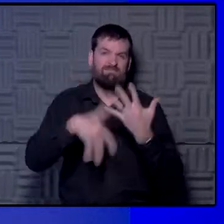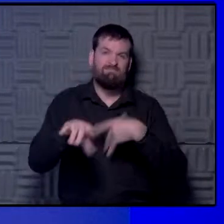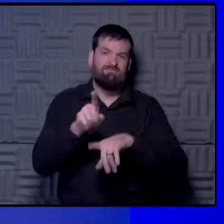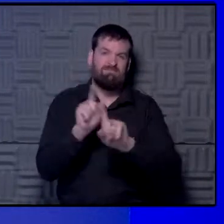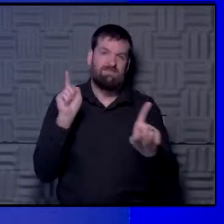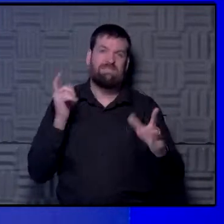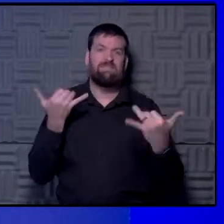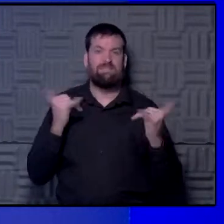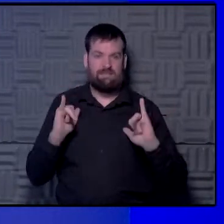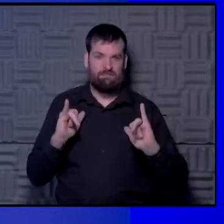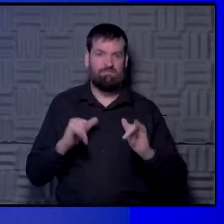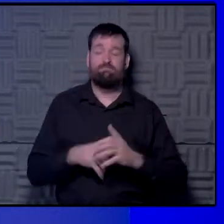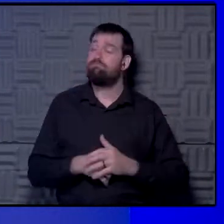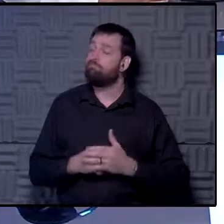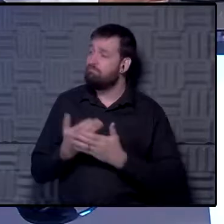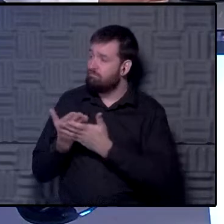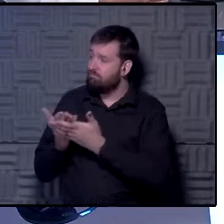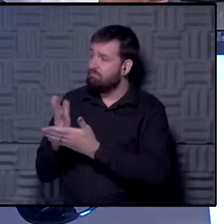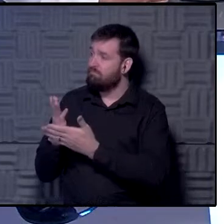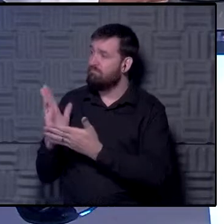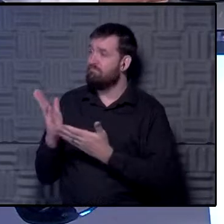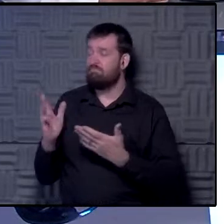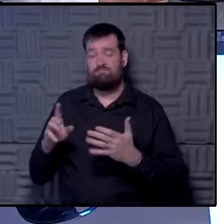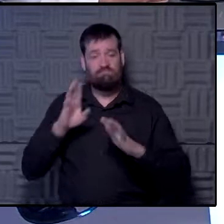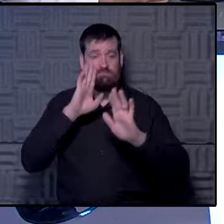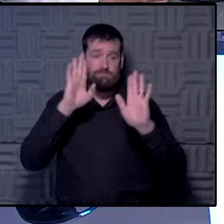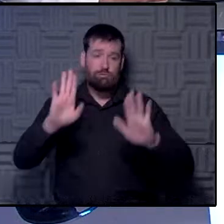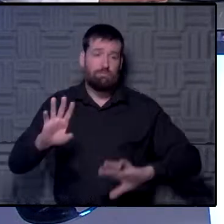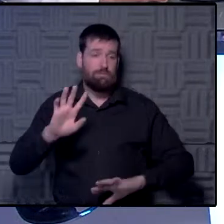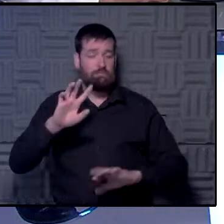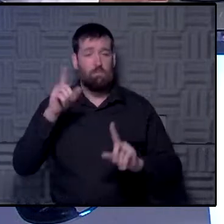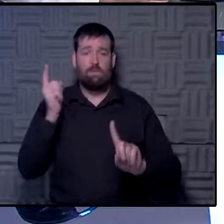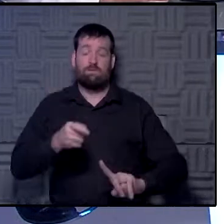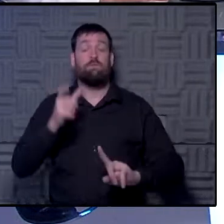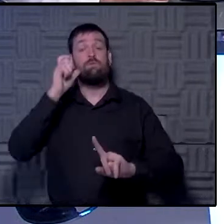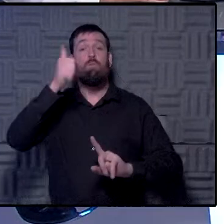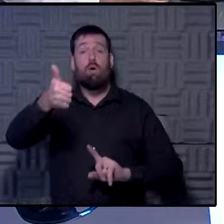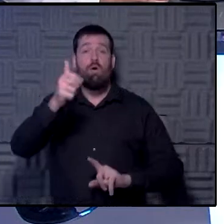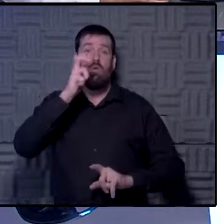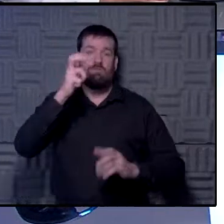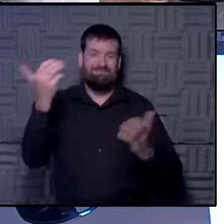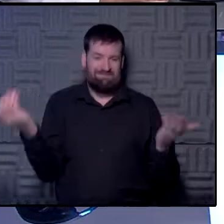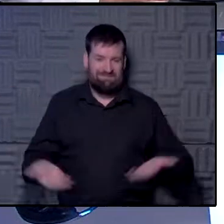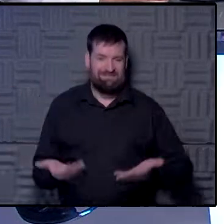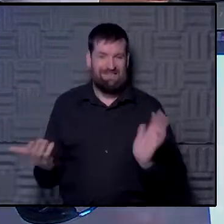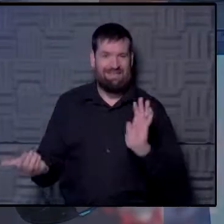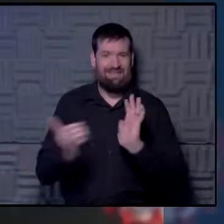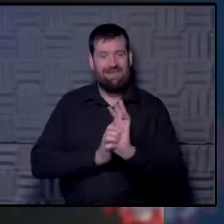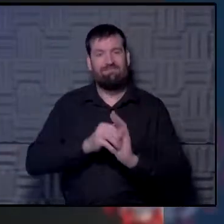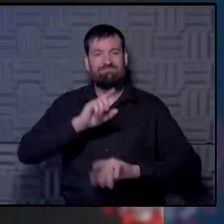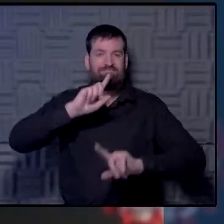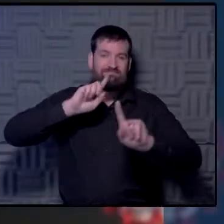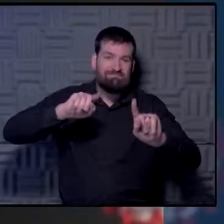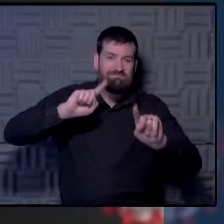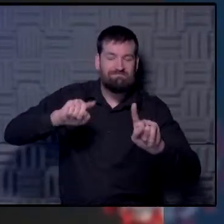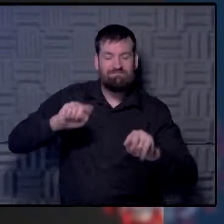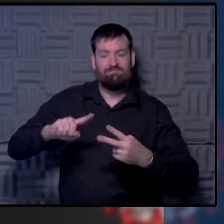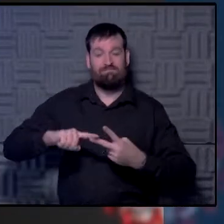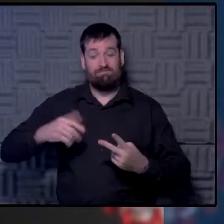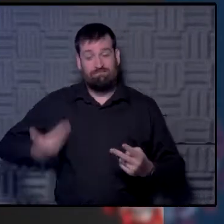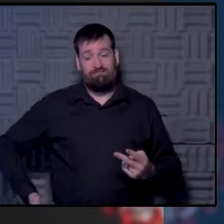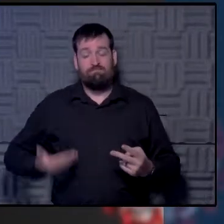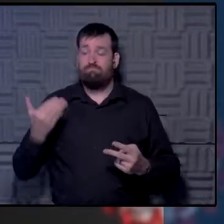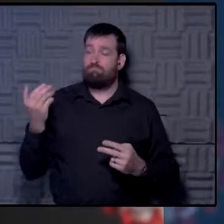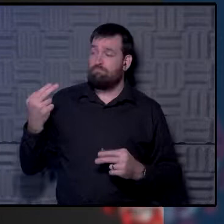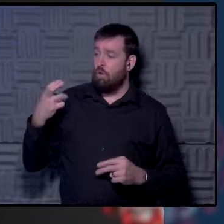still. All right. Well, those are all great points. Hey, tomorrow we're back. We'll be answering your questions with Hawkeye and myself